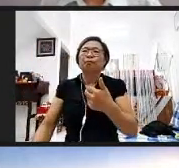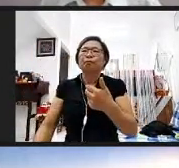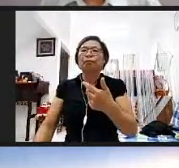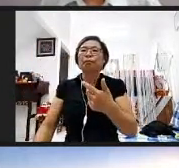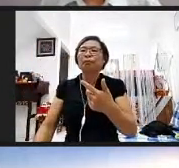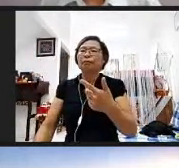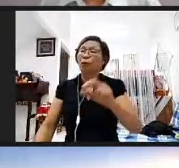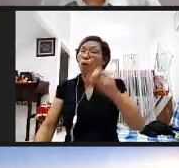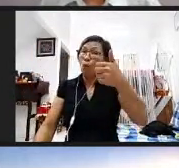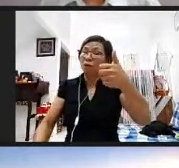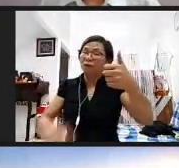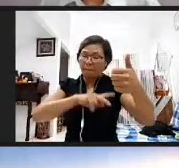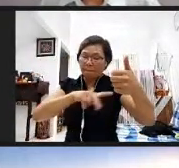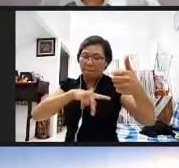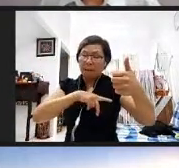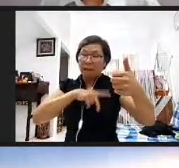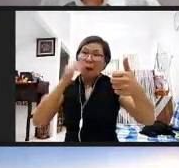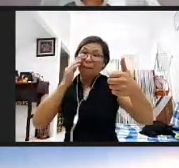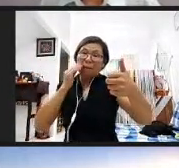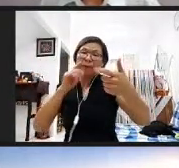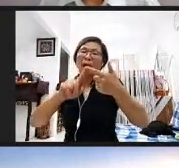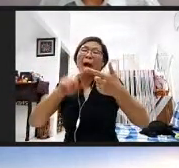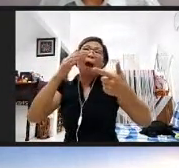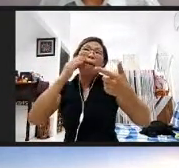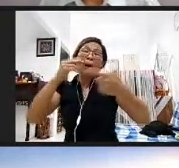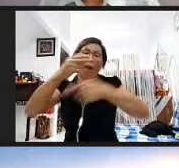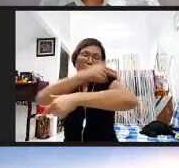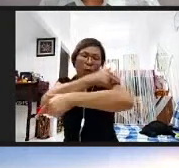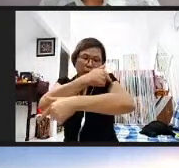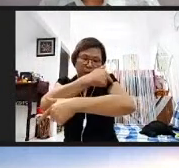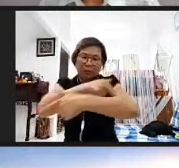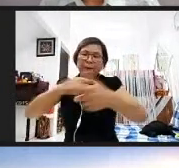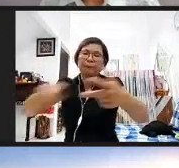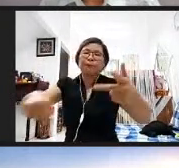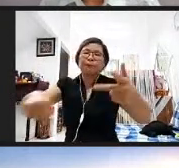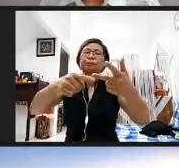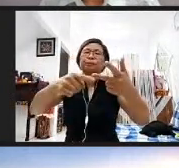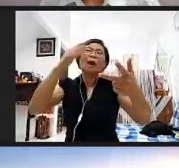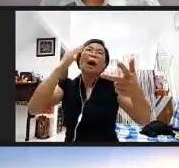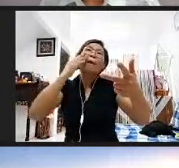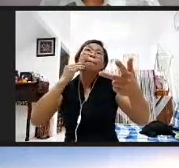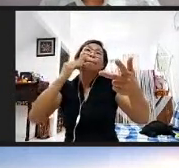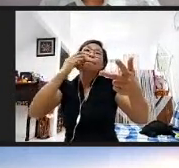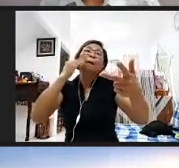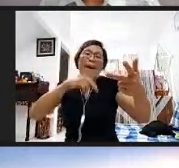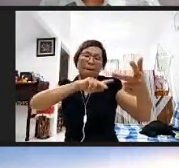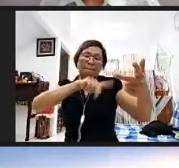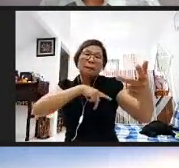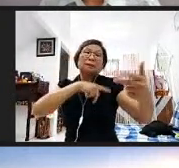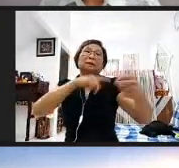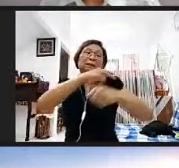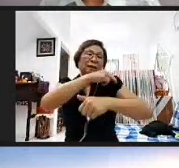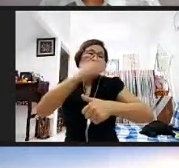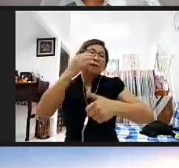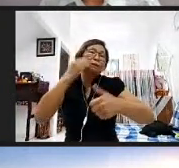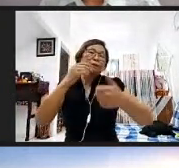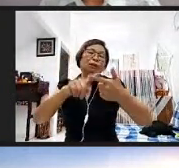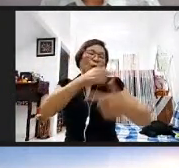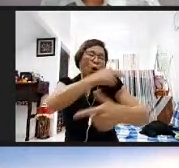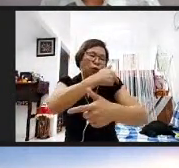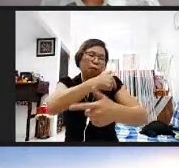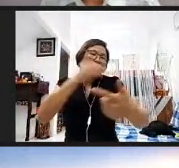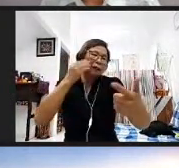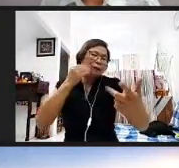experience. Then is the experience at the hospital level, and then the experience at the clinic level. Because they are